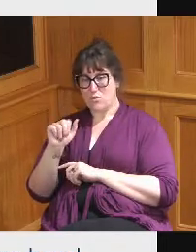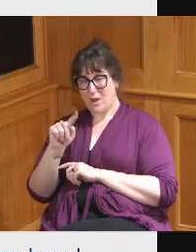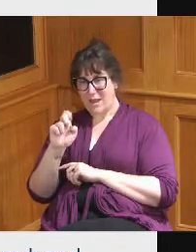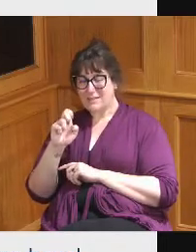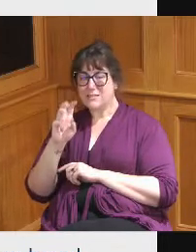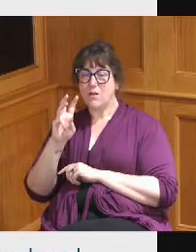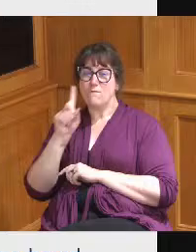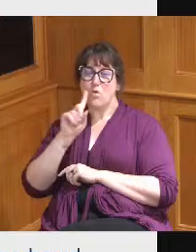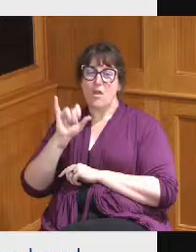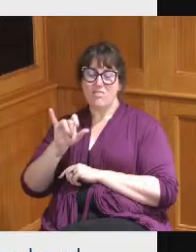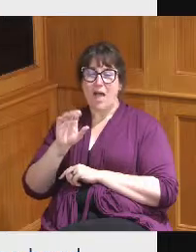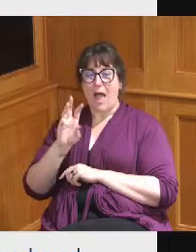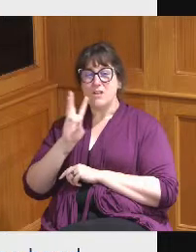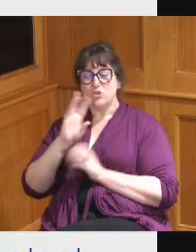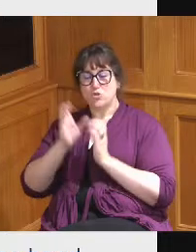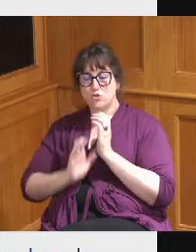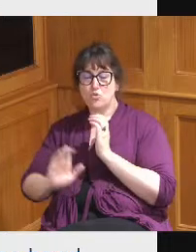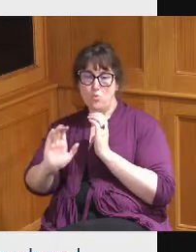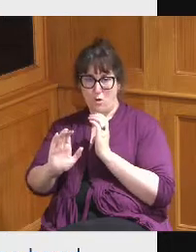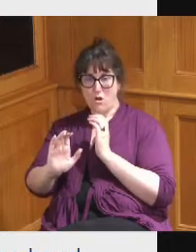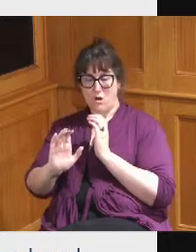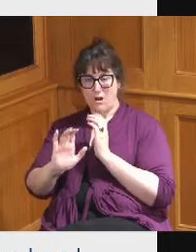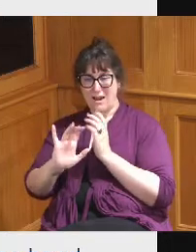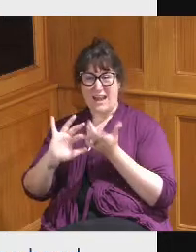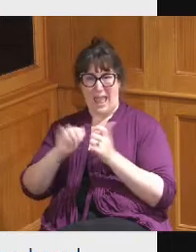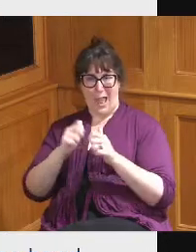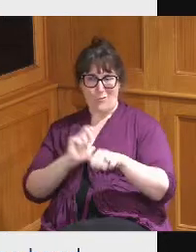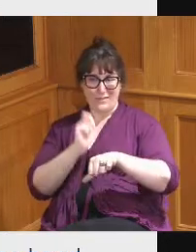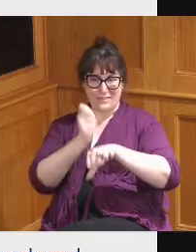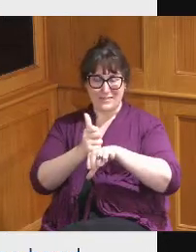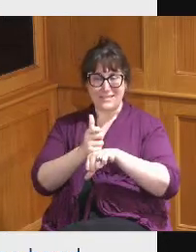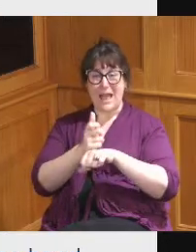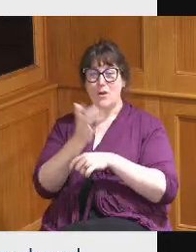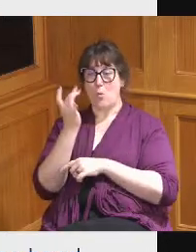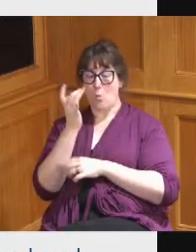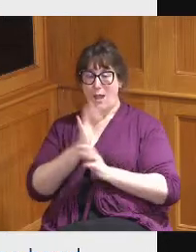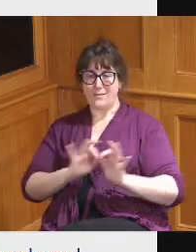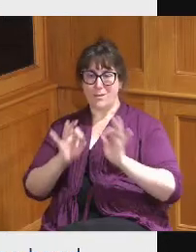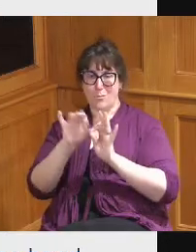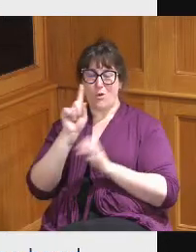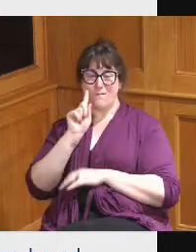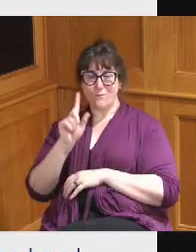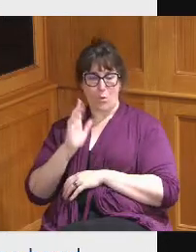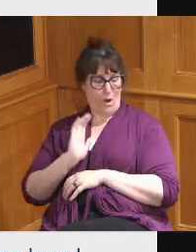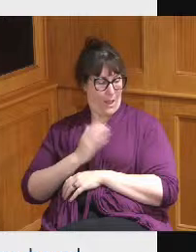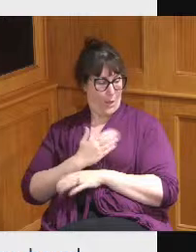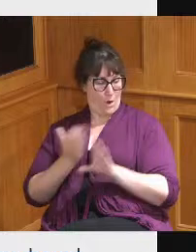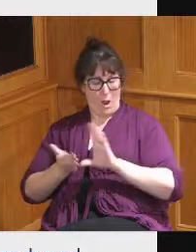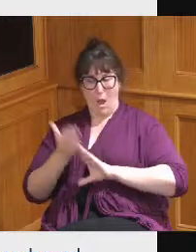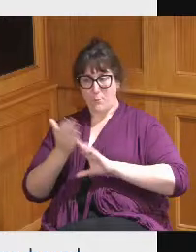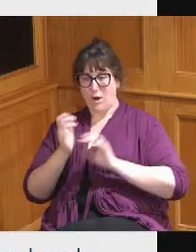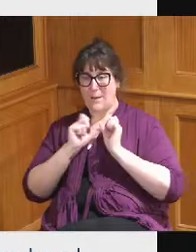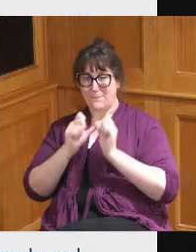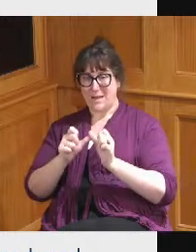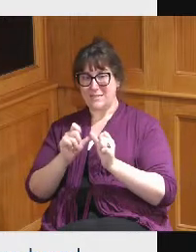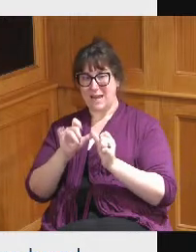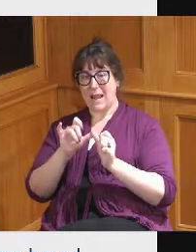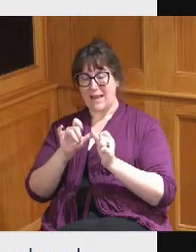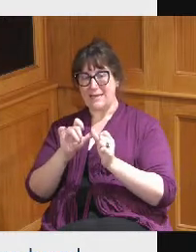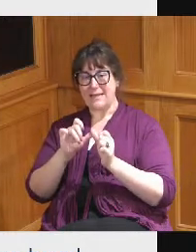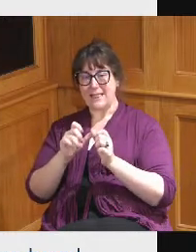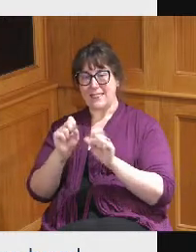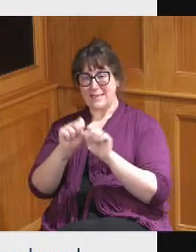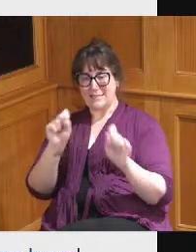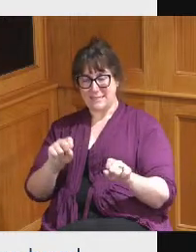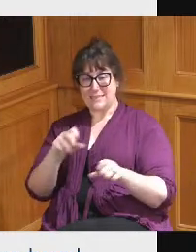rates and how those are set are really vital to the financial health of the district and our ability to operate and maintain the sewer system in